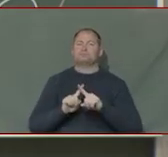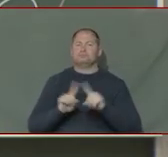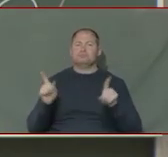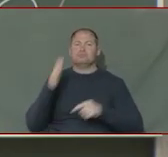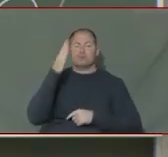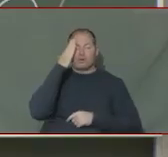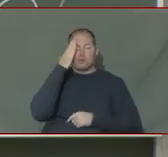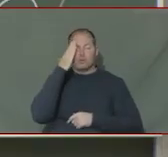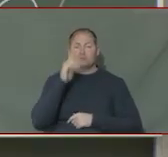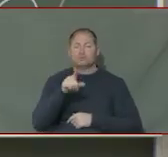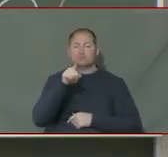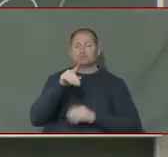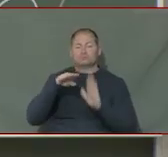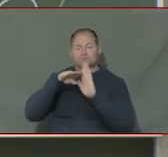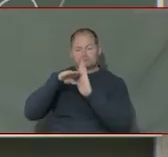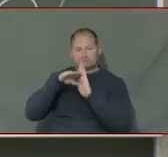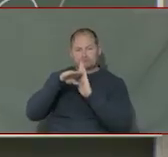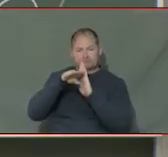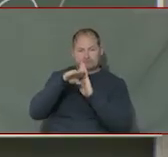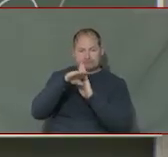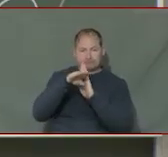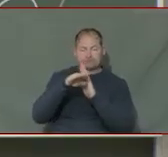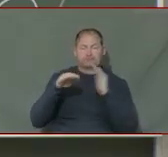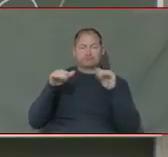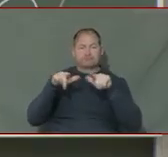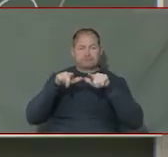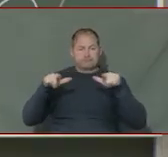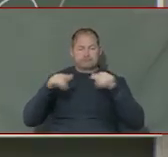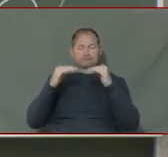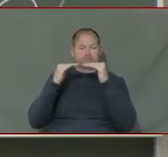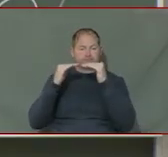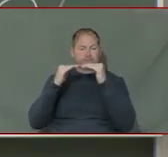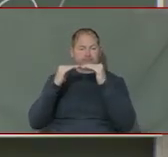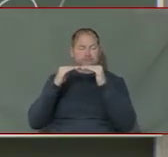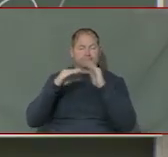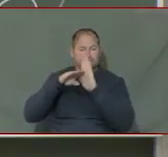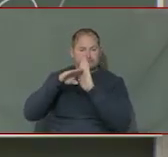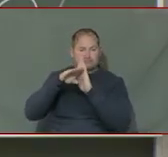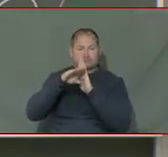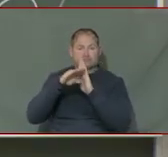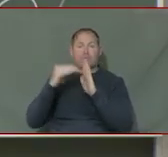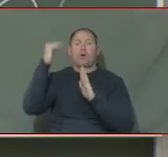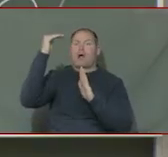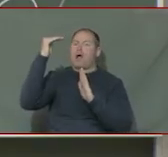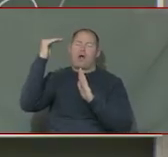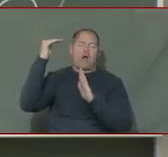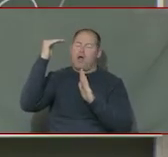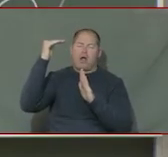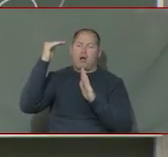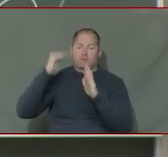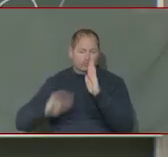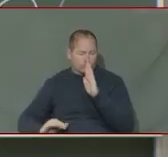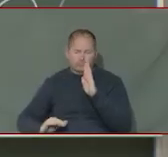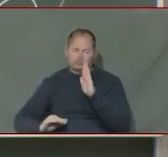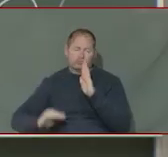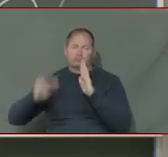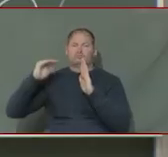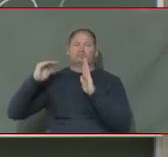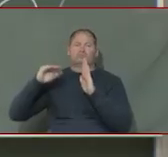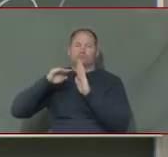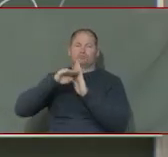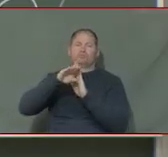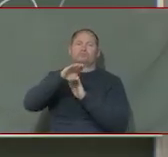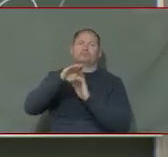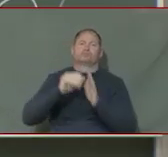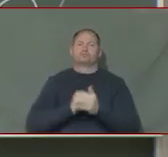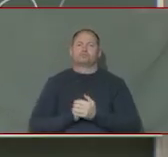it must stay at this level, it must stay normal. If it's there, it's too high. Now I told you, what is